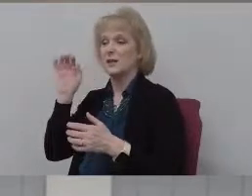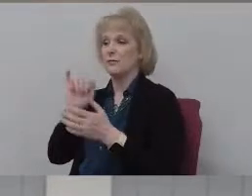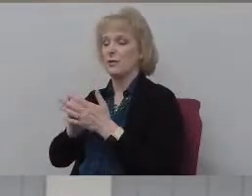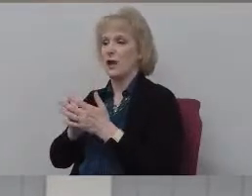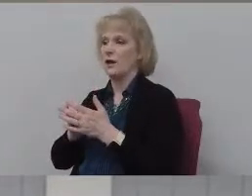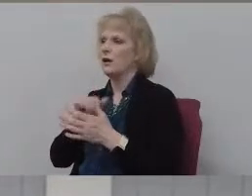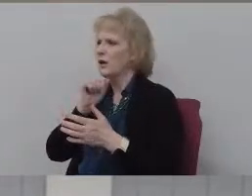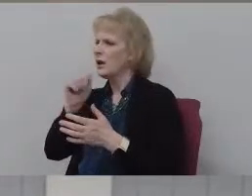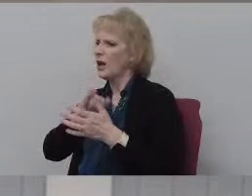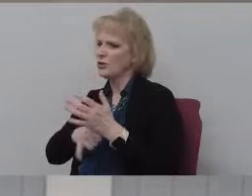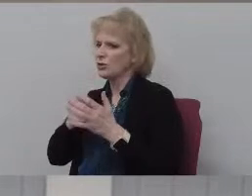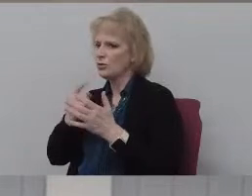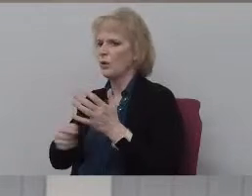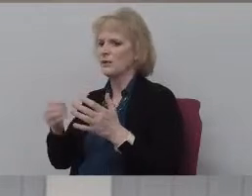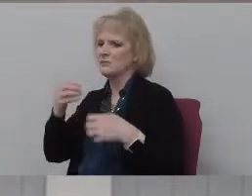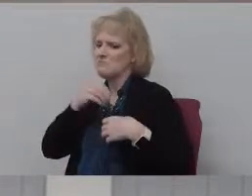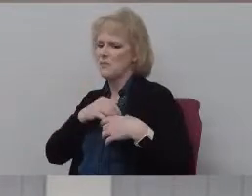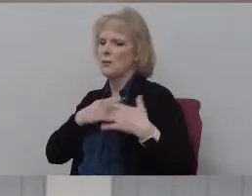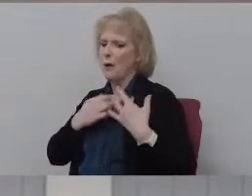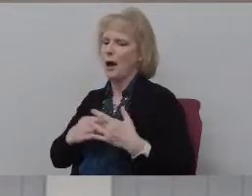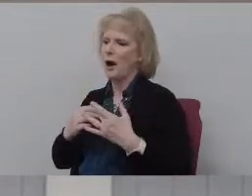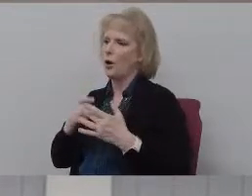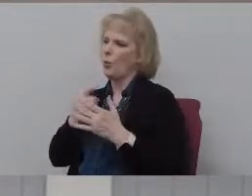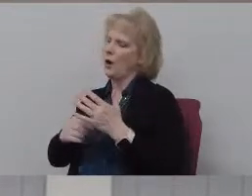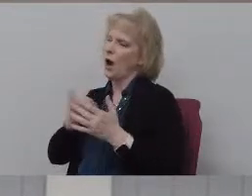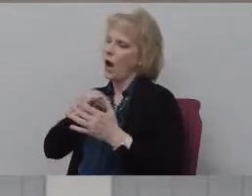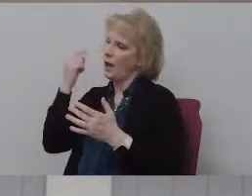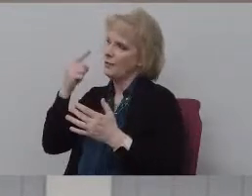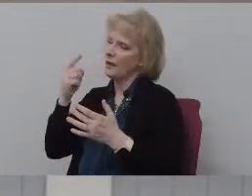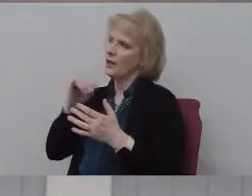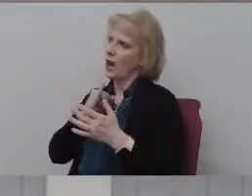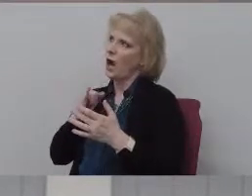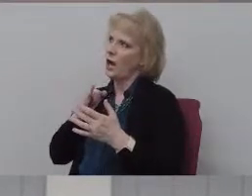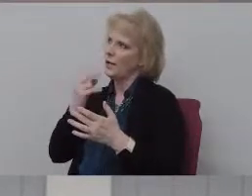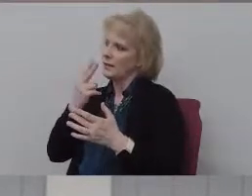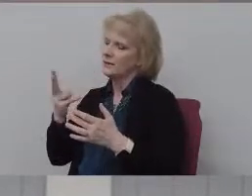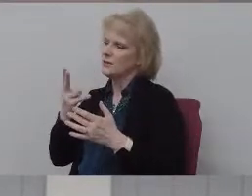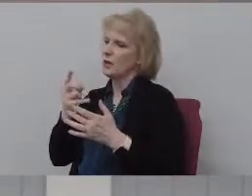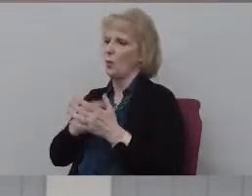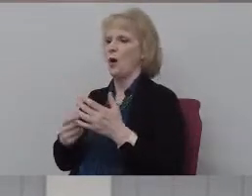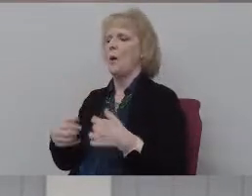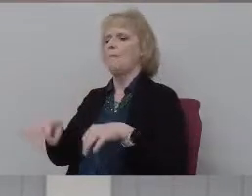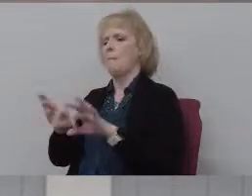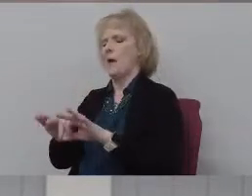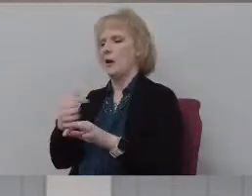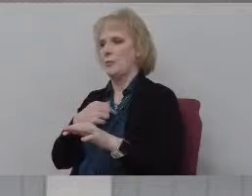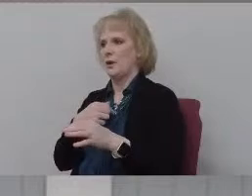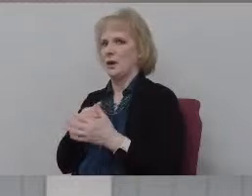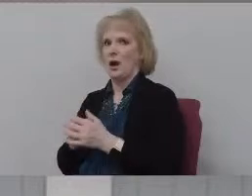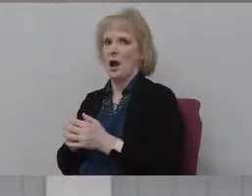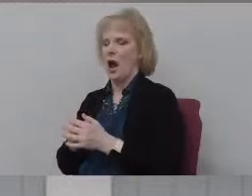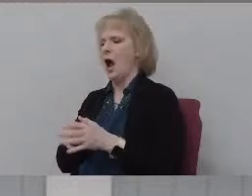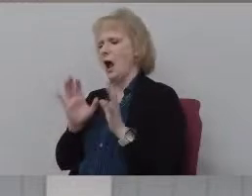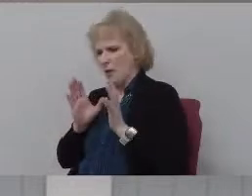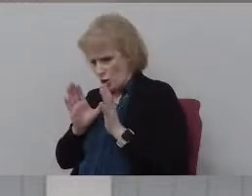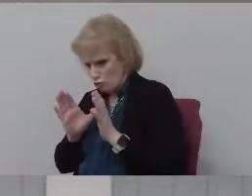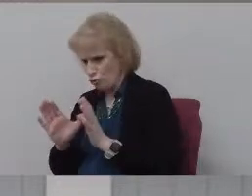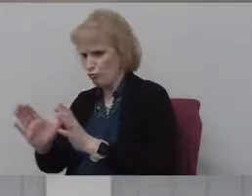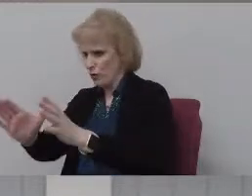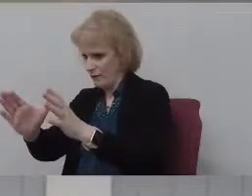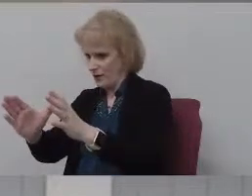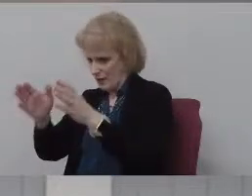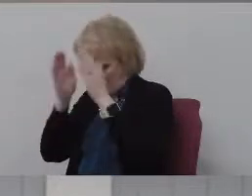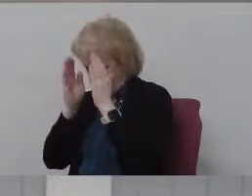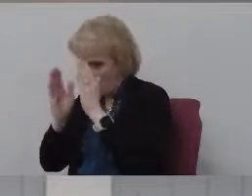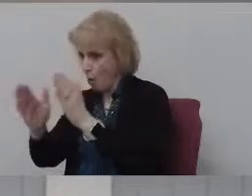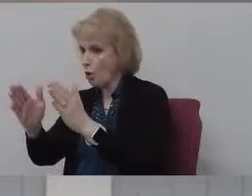and what I would like to do and what I think I see and the things that seem to matter to me. You know, this is, you know, I'm kind of this, I'm driven this way and I'm